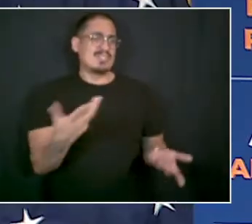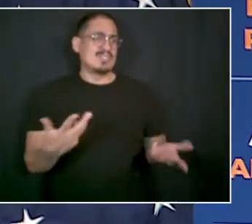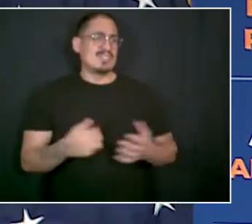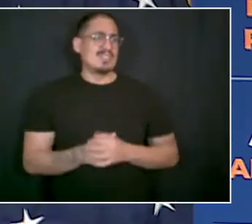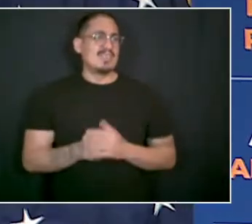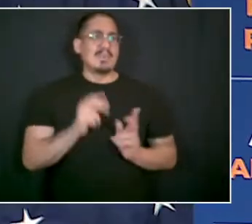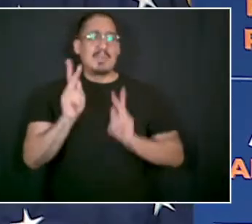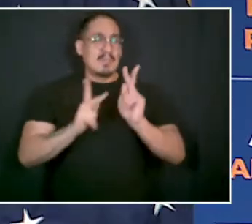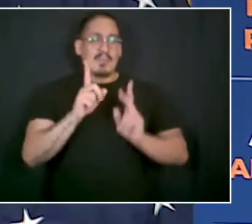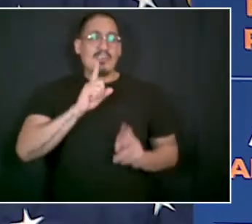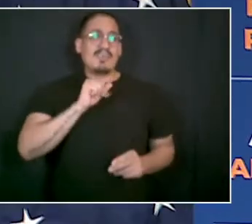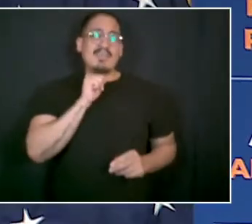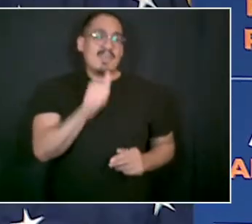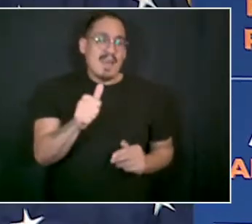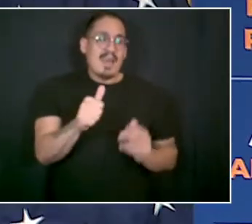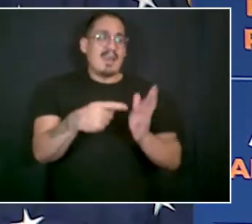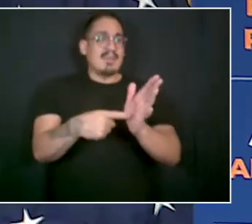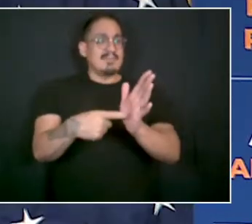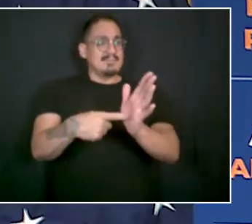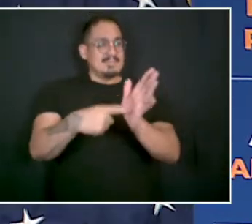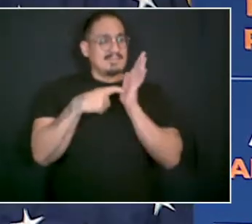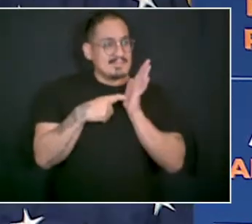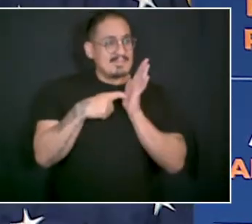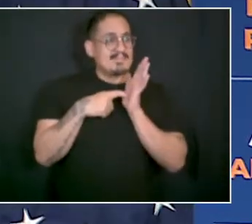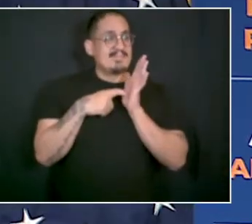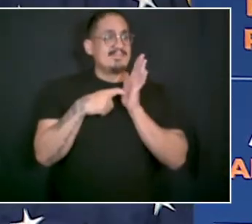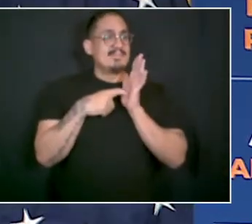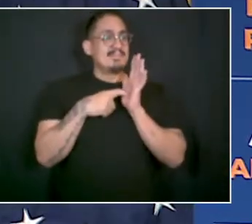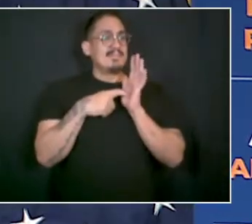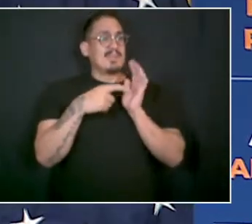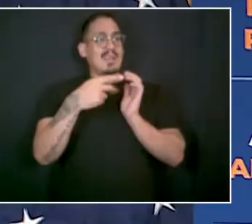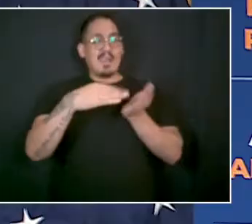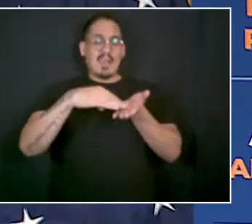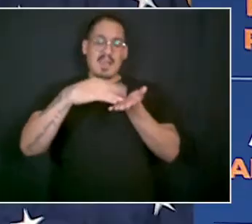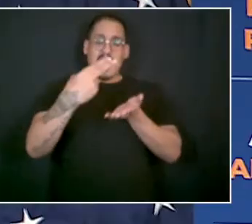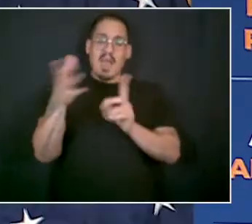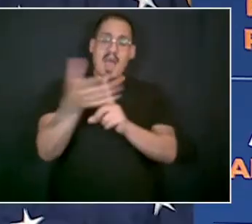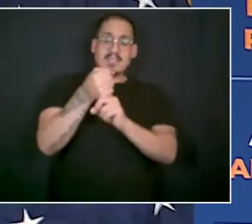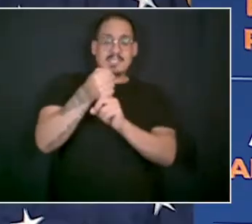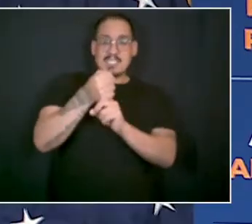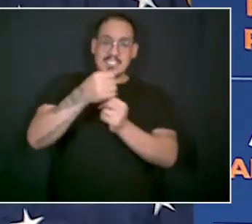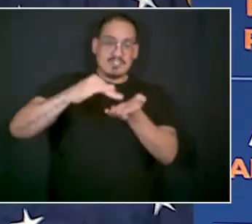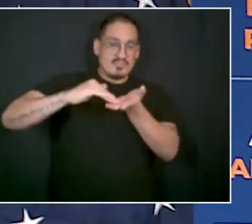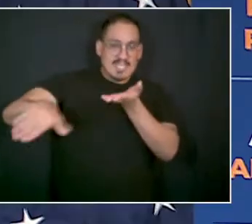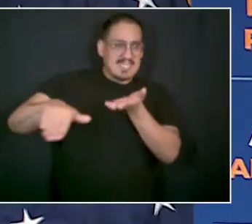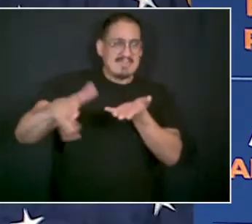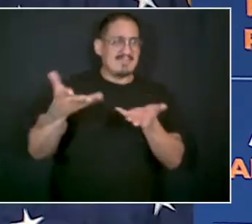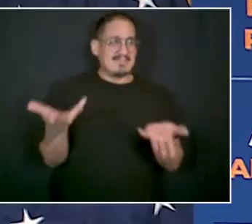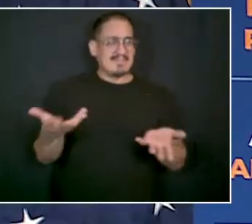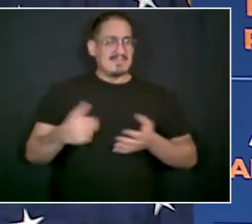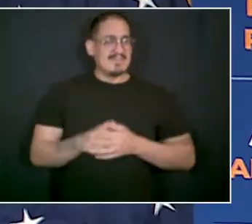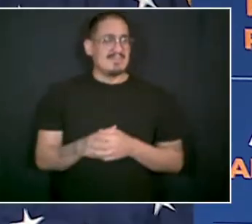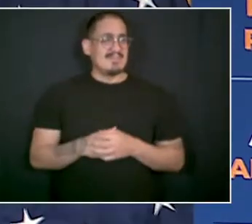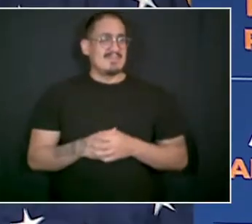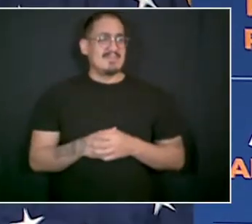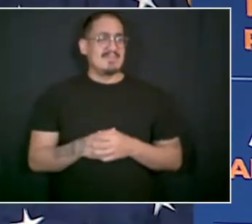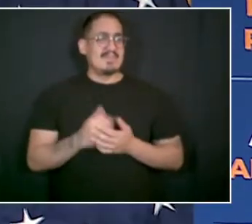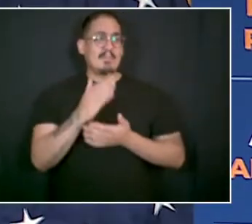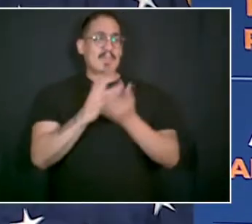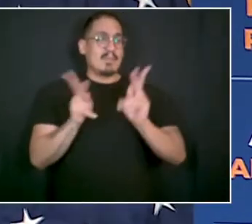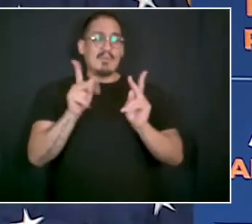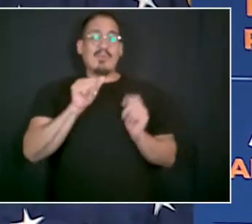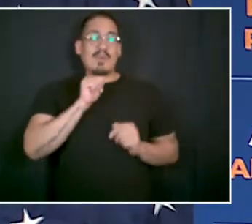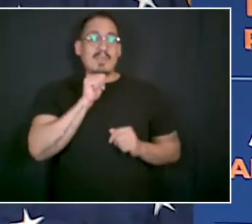People who protest outside the leaders of Jewish leaders' houses. Some of this